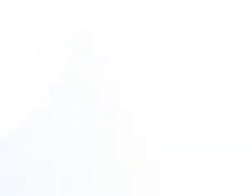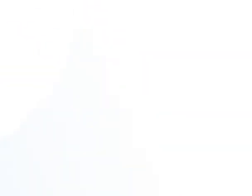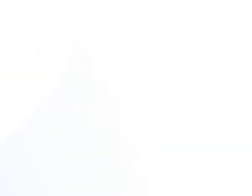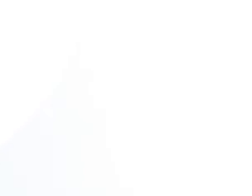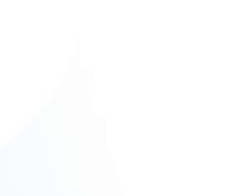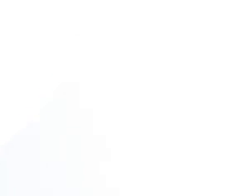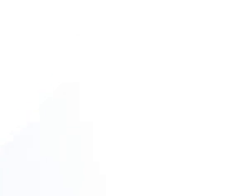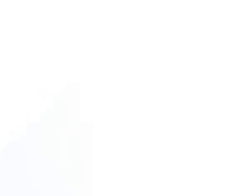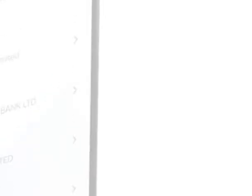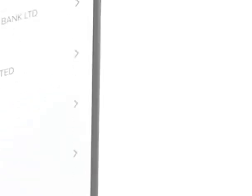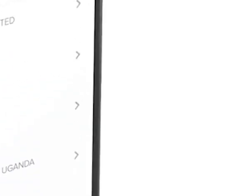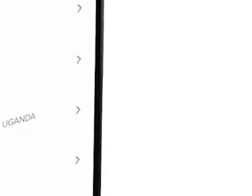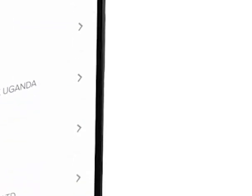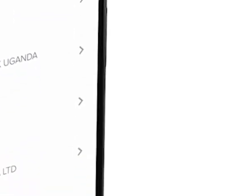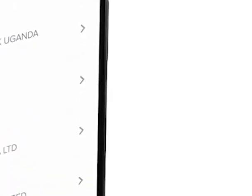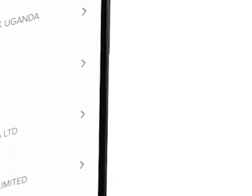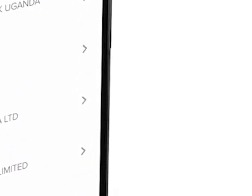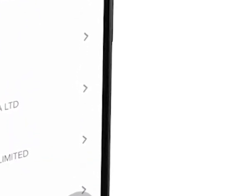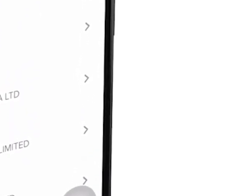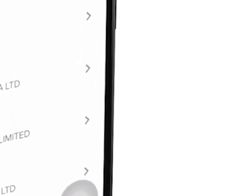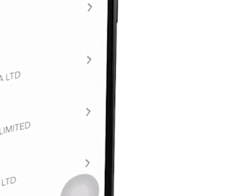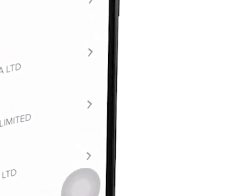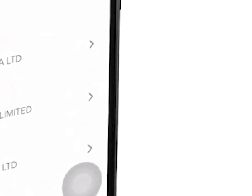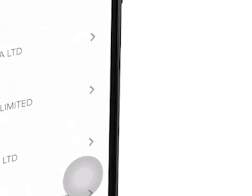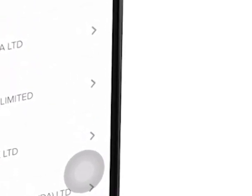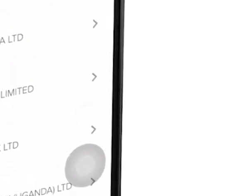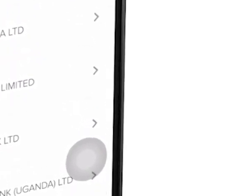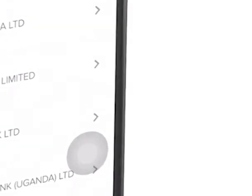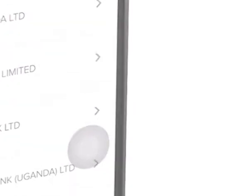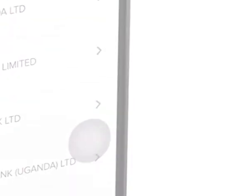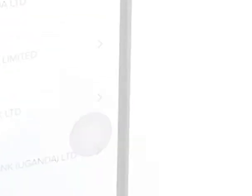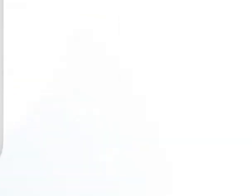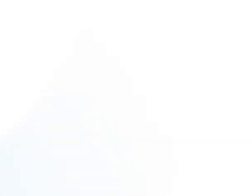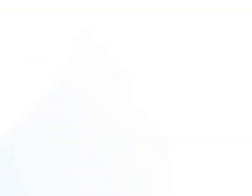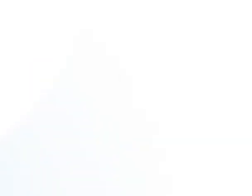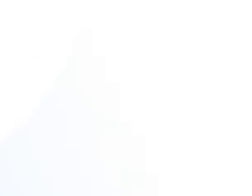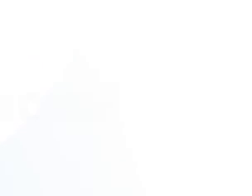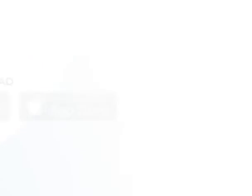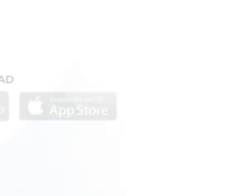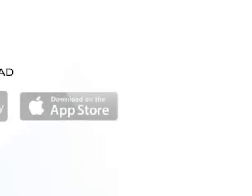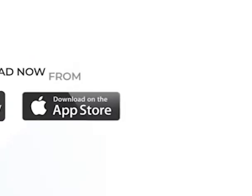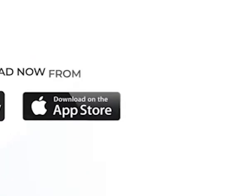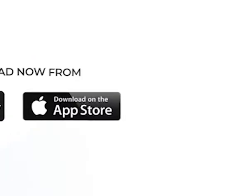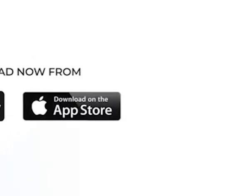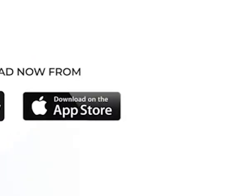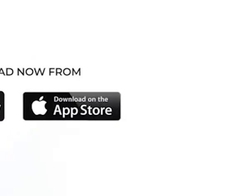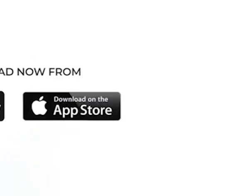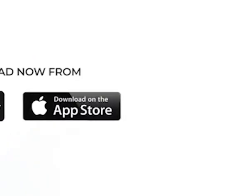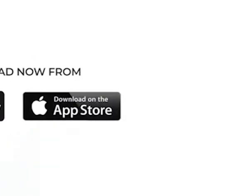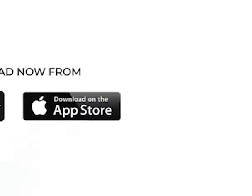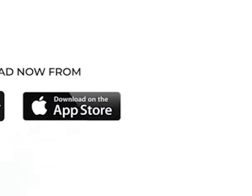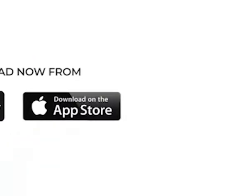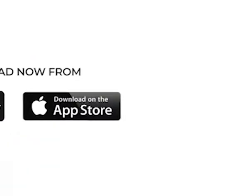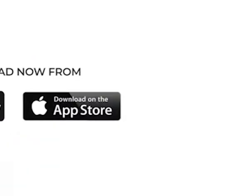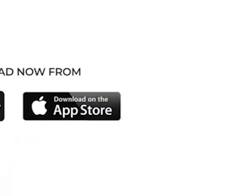interbank fund transfer service called Rapid Transfer on the Opportunity Bank mobile app. Download the Opportunity Bank mobile app from Google